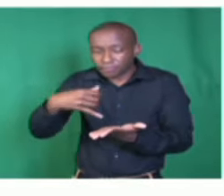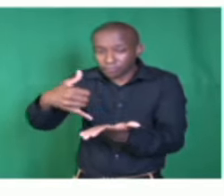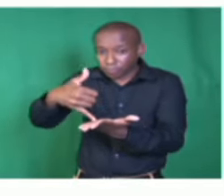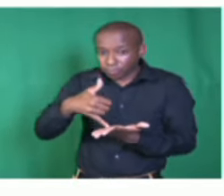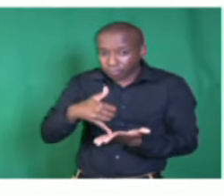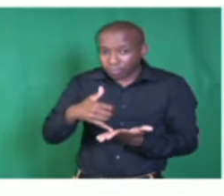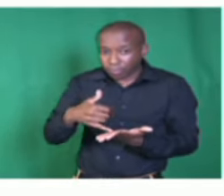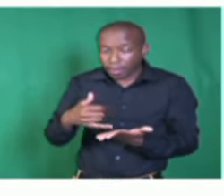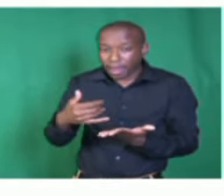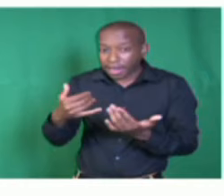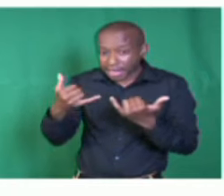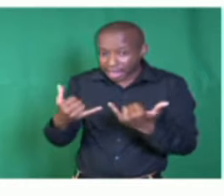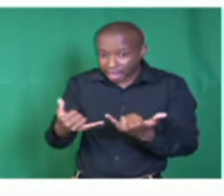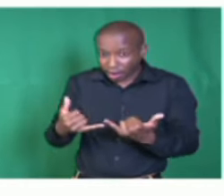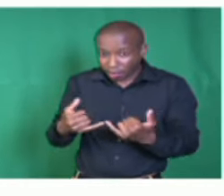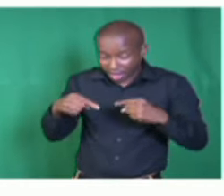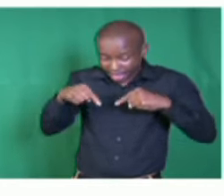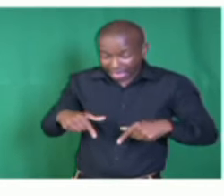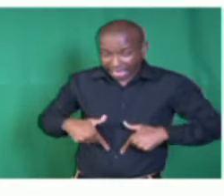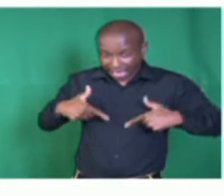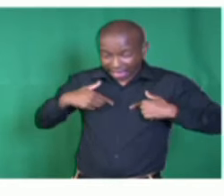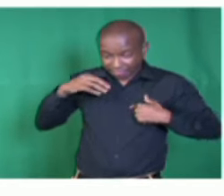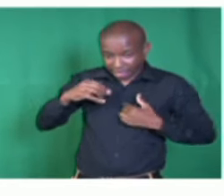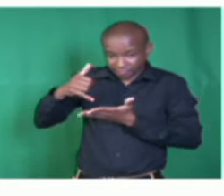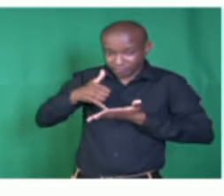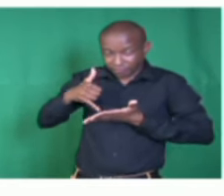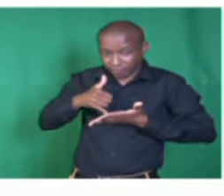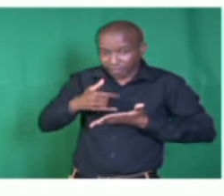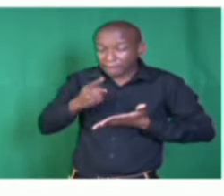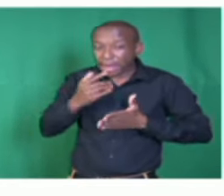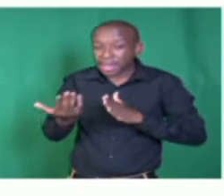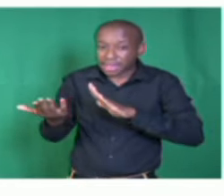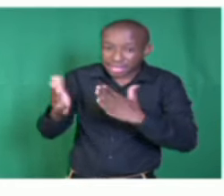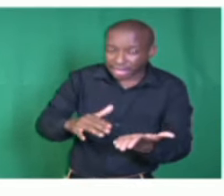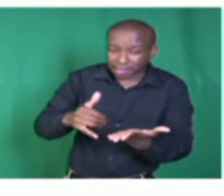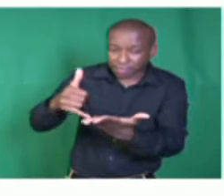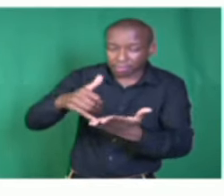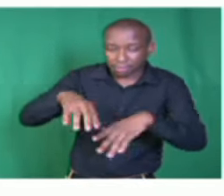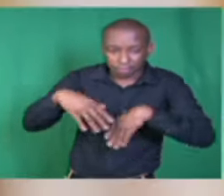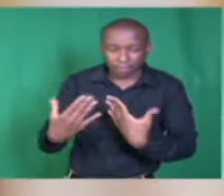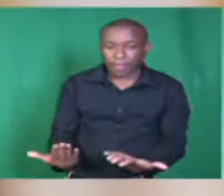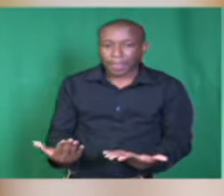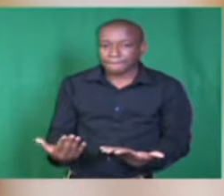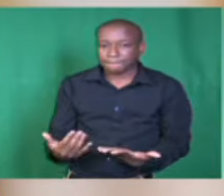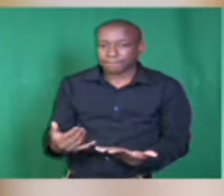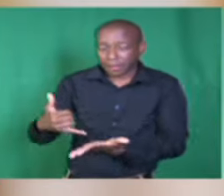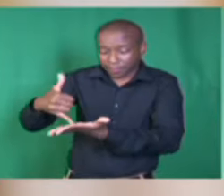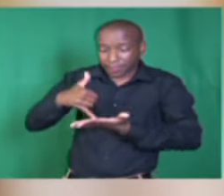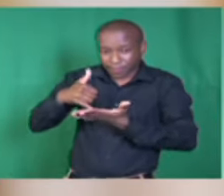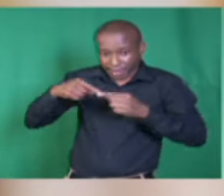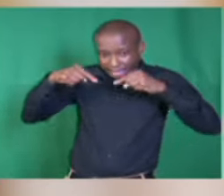those rewards in his lifetime. So for the good that you do, you are rewarded while you are